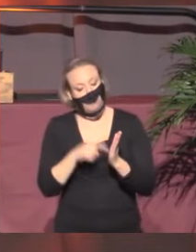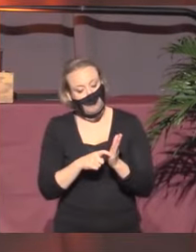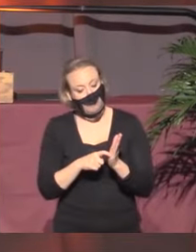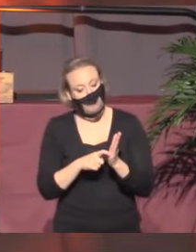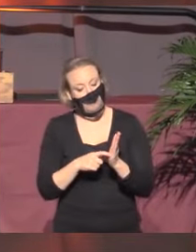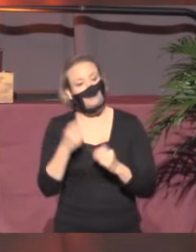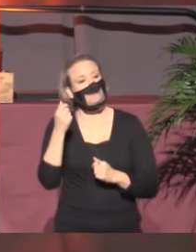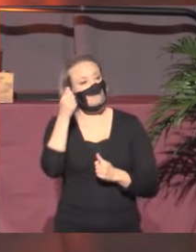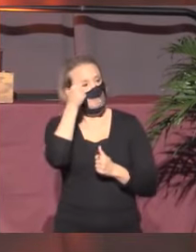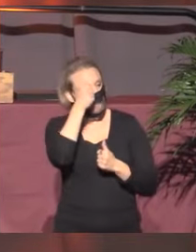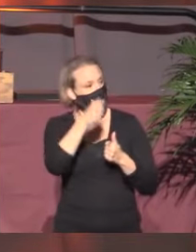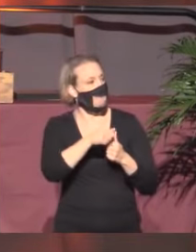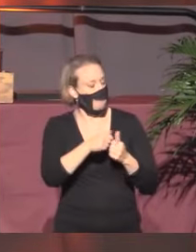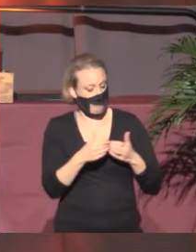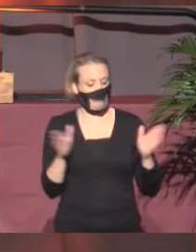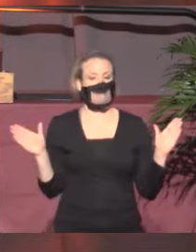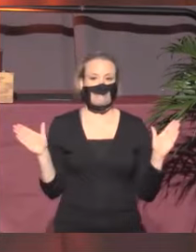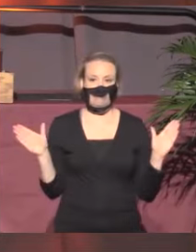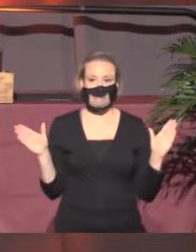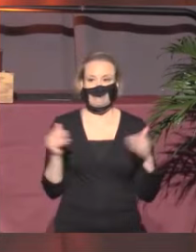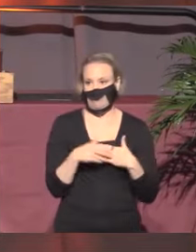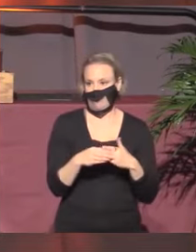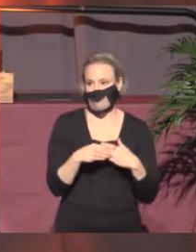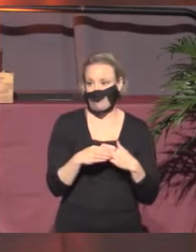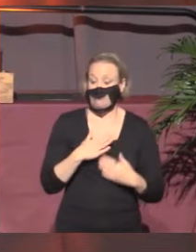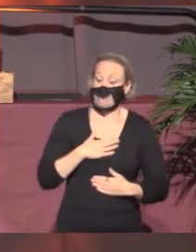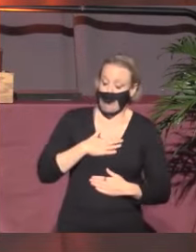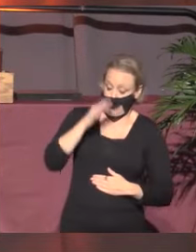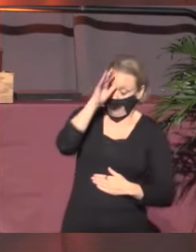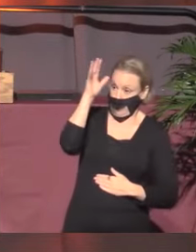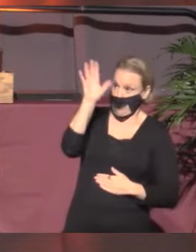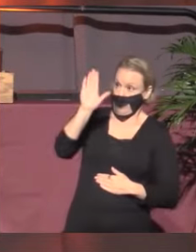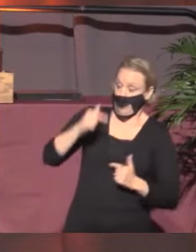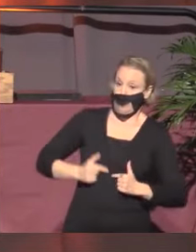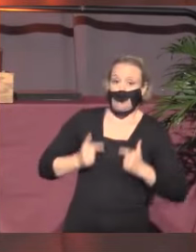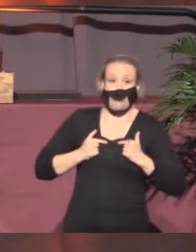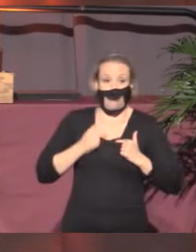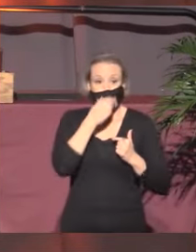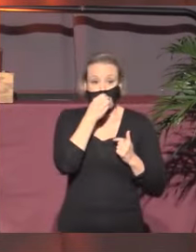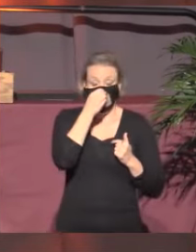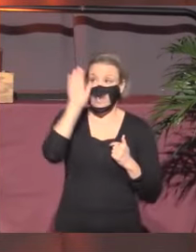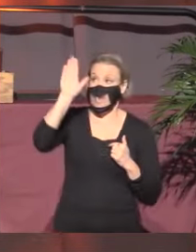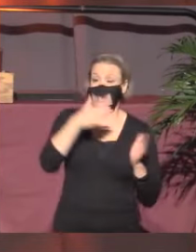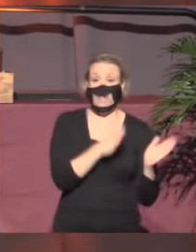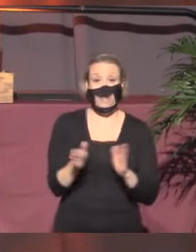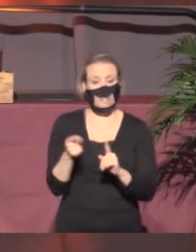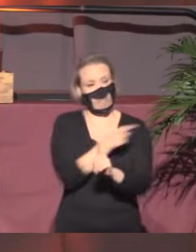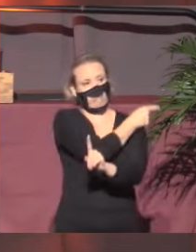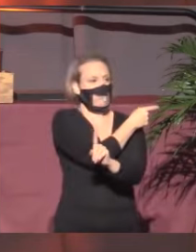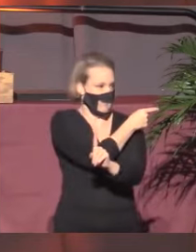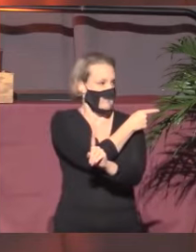My grandfather's life did not work out the way he planned. Many times he was dealt a reality very different than the one